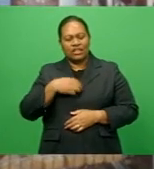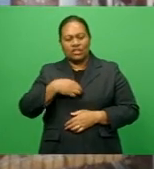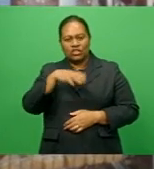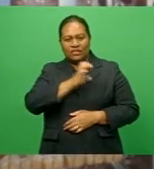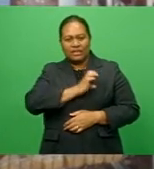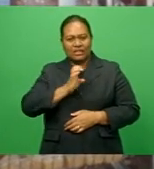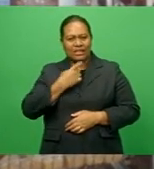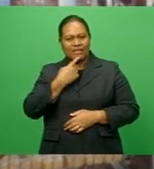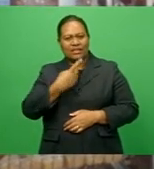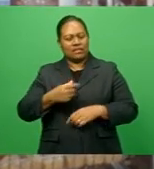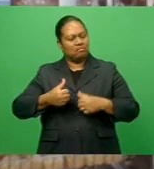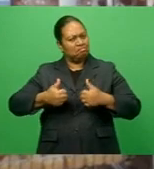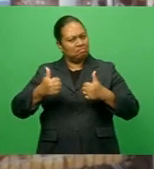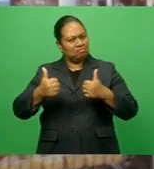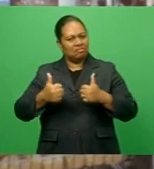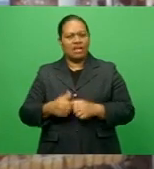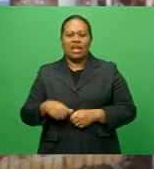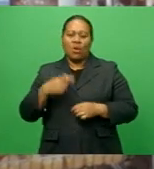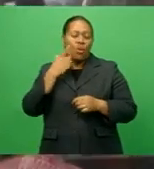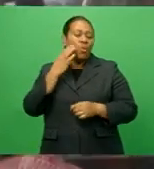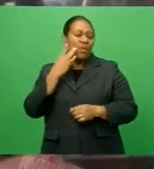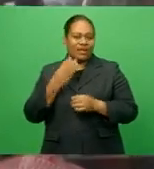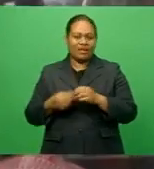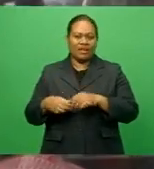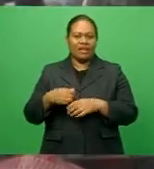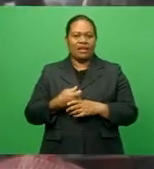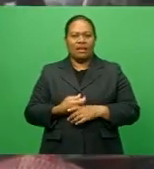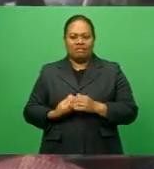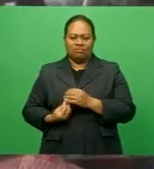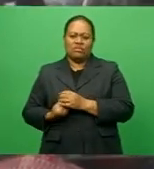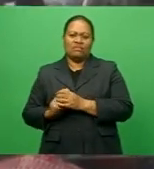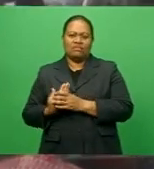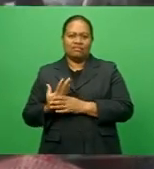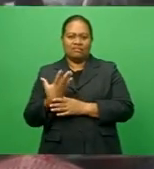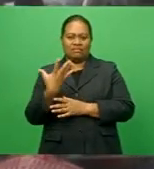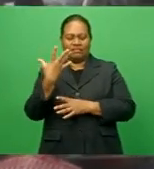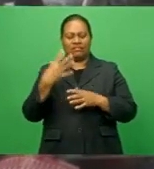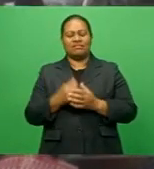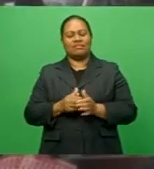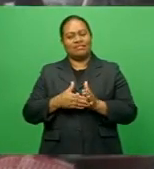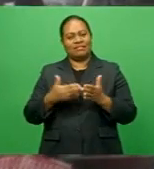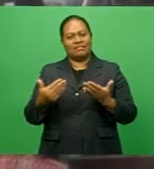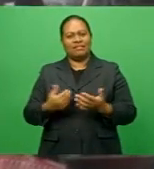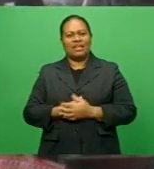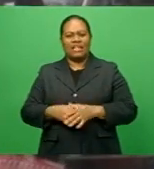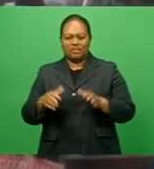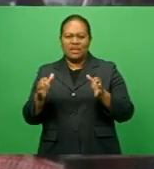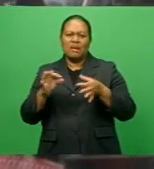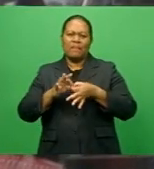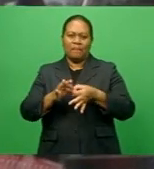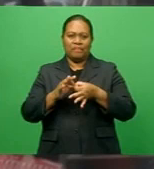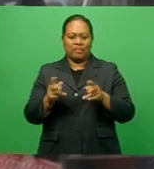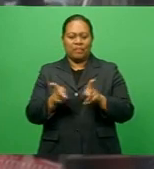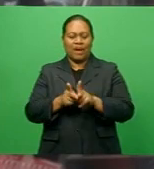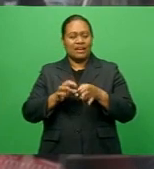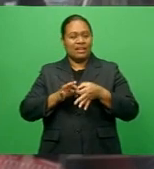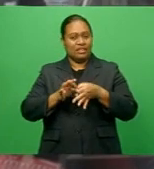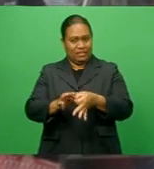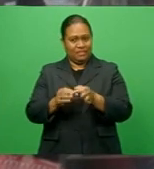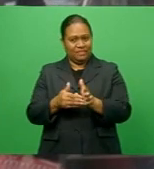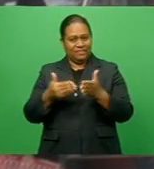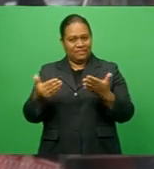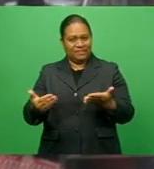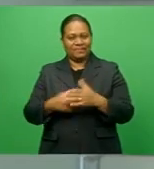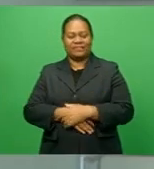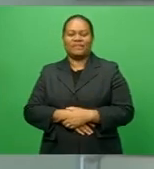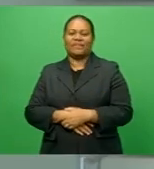been great seeing hot bread grow over the years. It's been amazing. It's a 40-year partnership that we've had, and